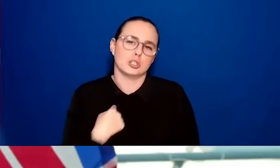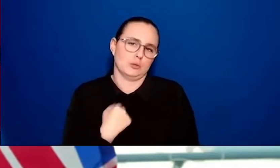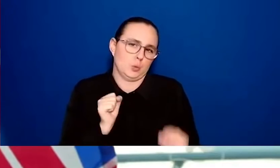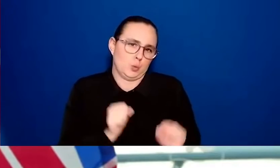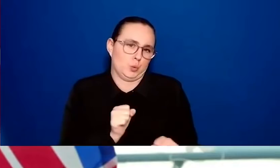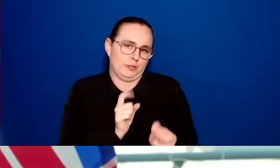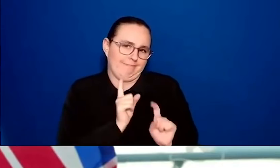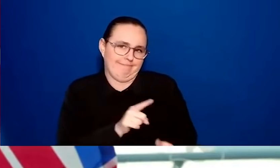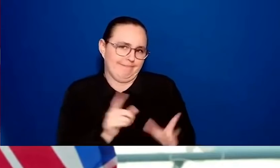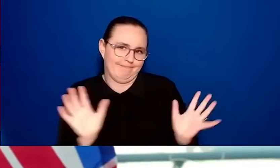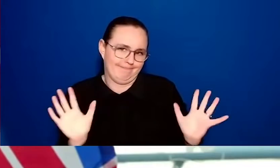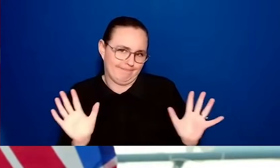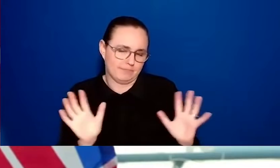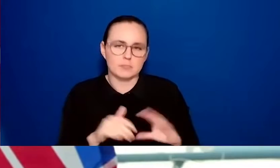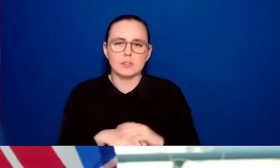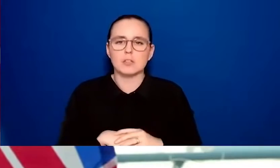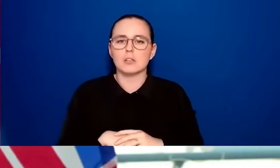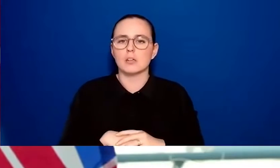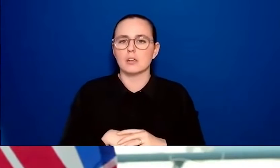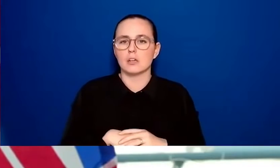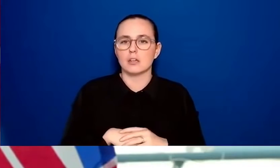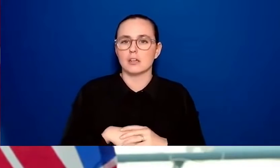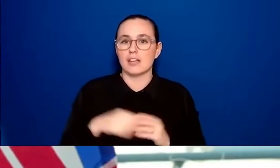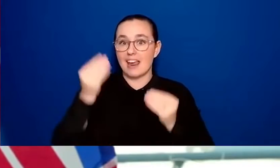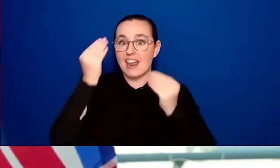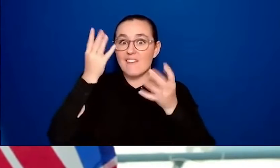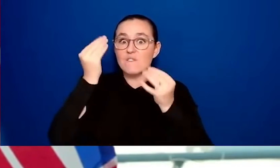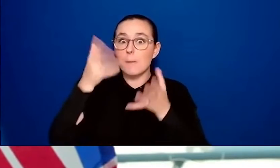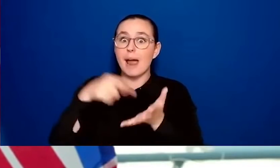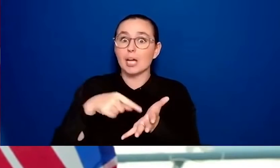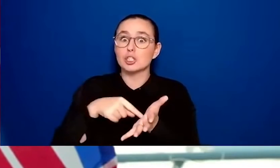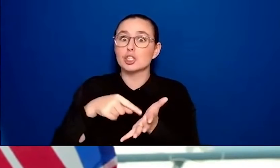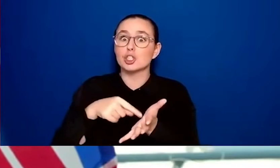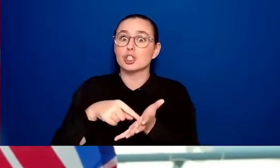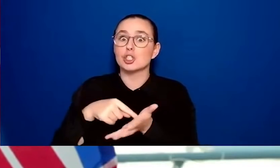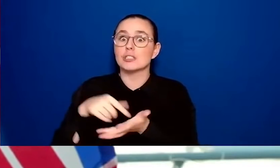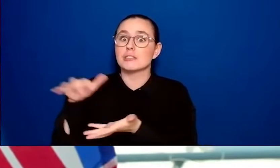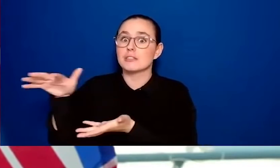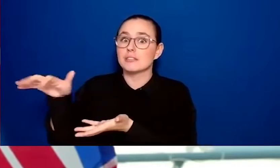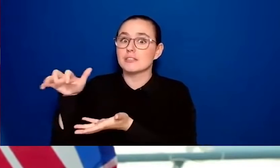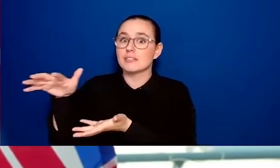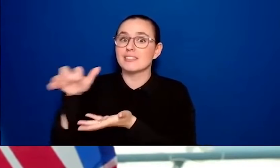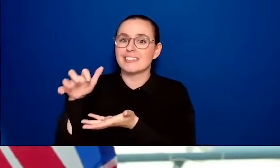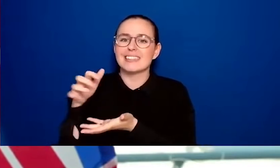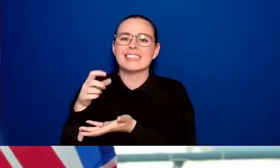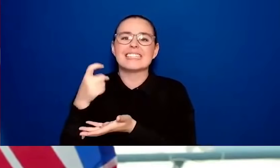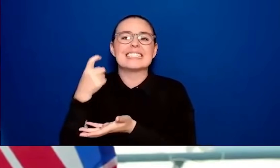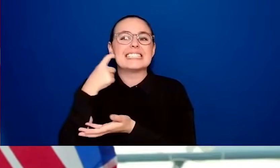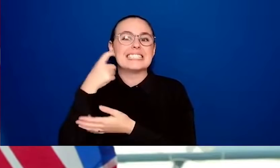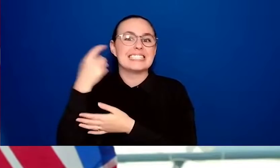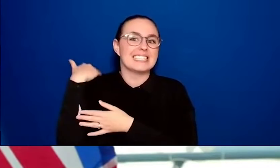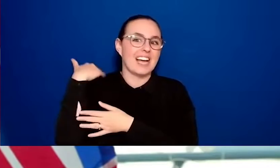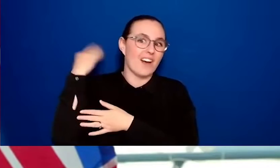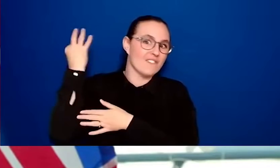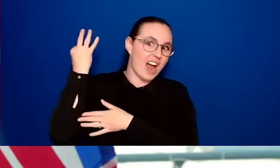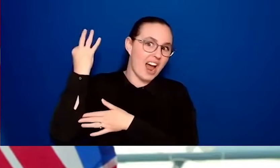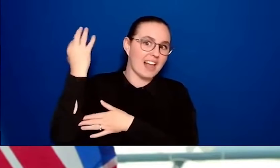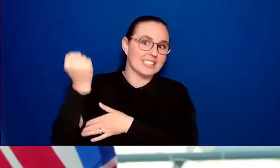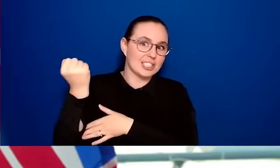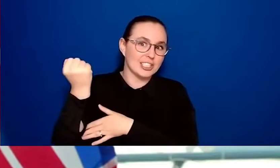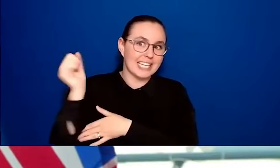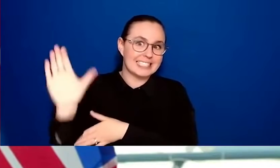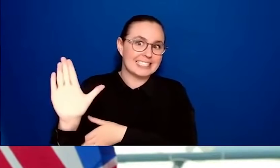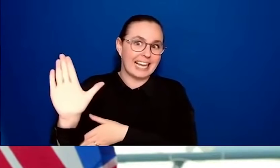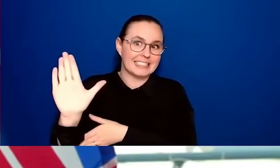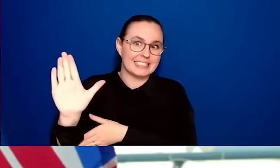challenges in getting that information in. All of it has come in over the weekend, so it's still being analyzed. And what that is